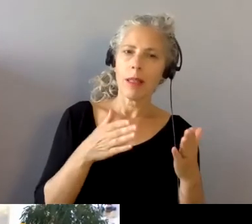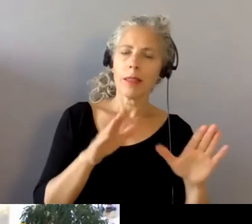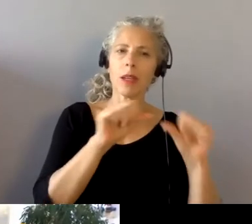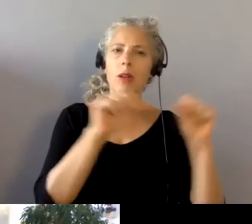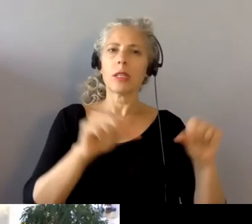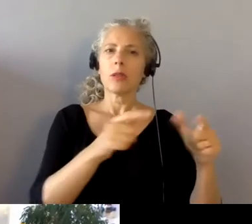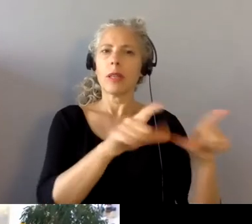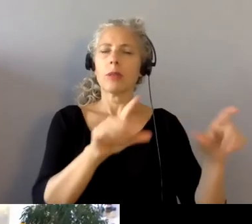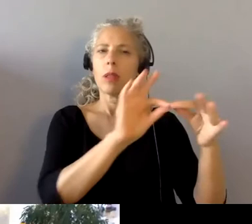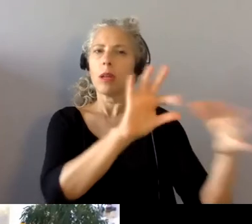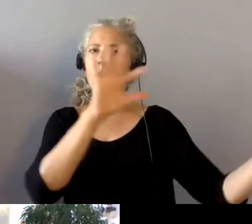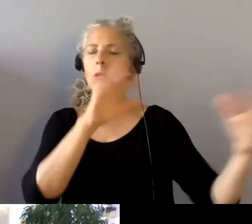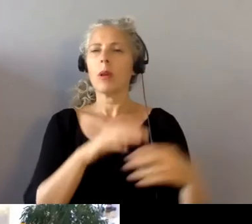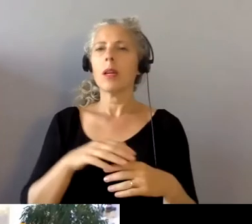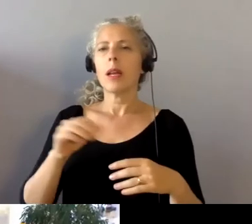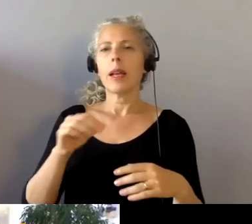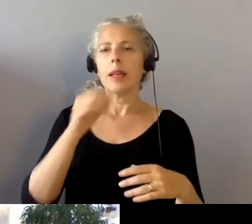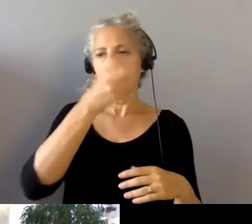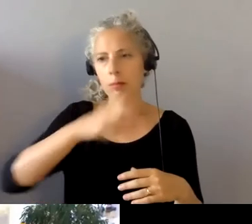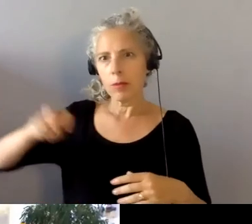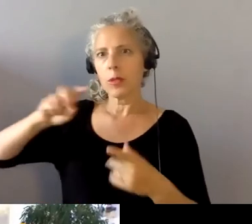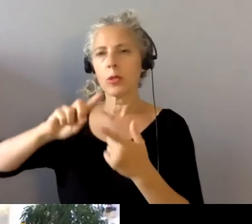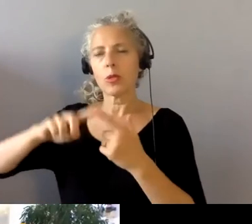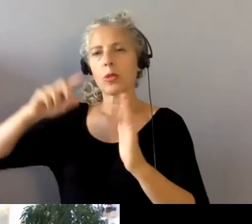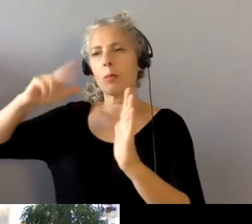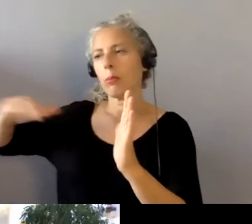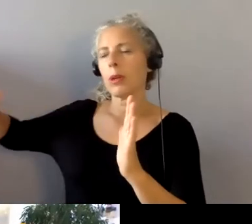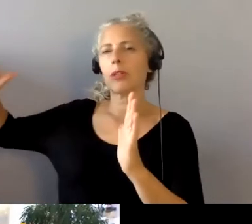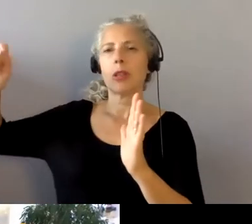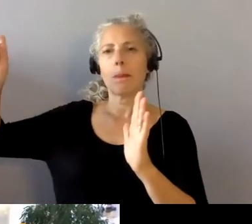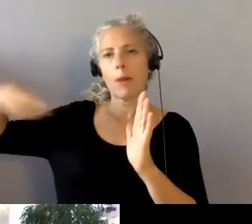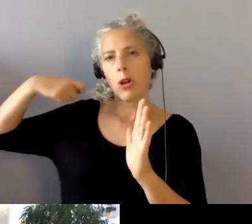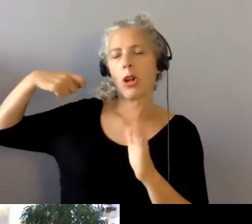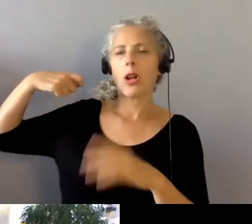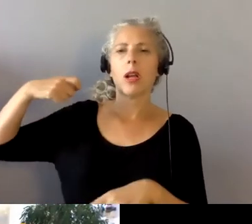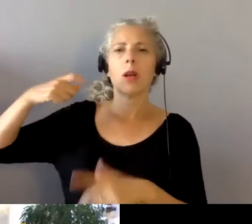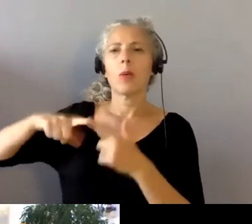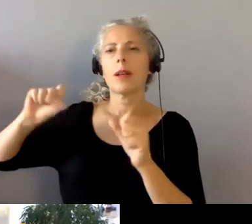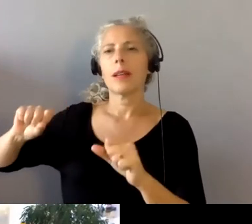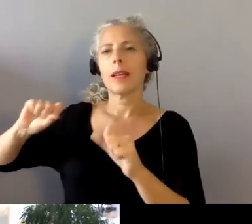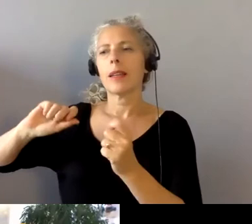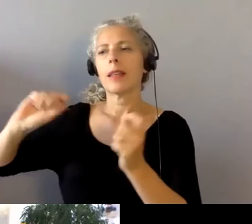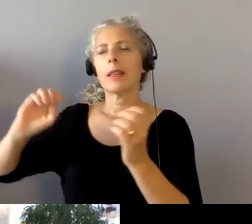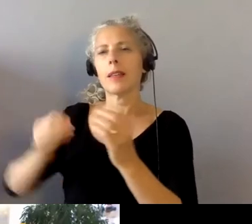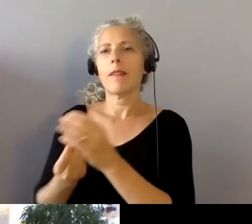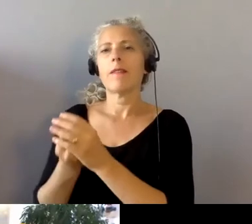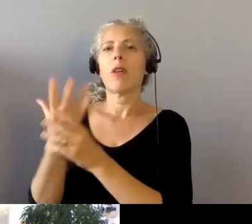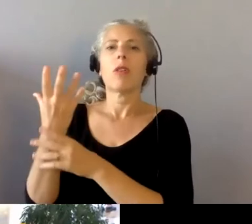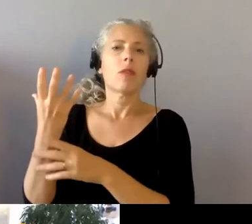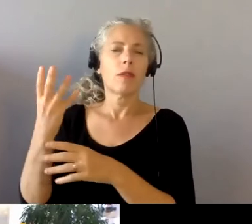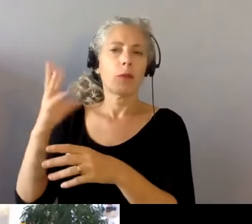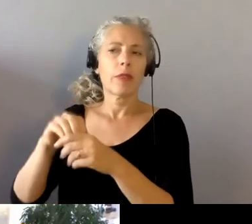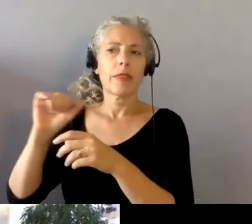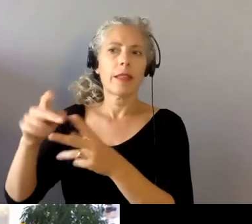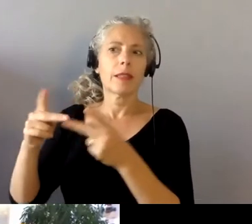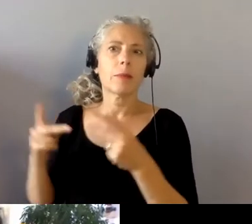go and move into these paintings that the brush and the mark and what could evolve in that space, and within